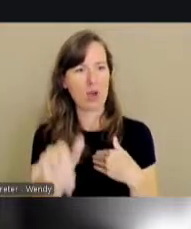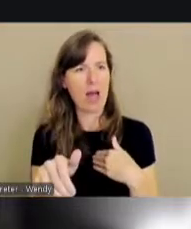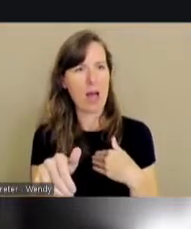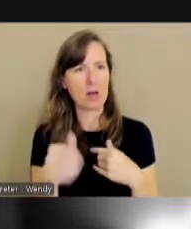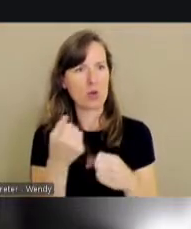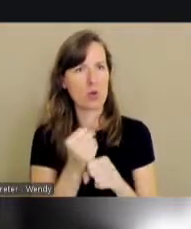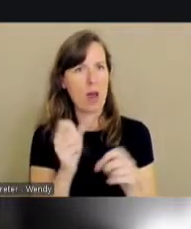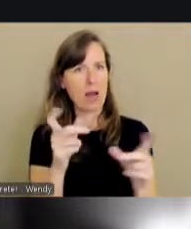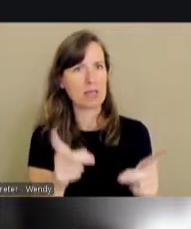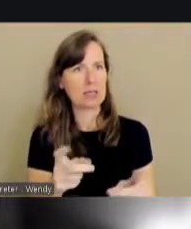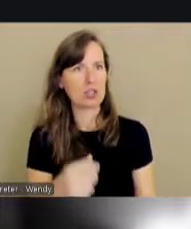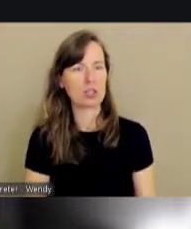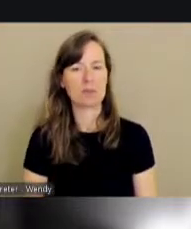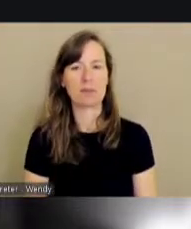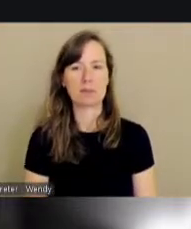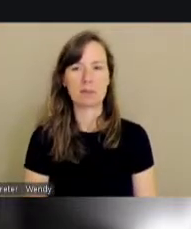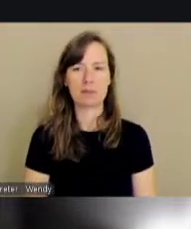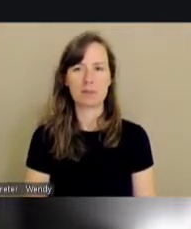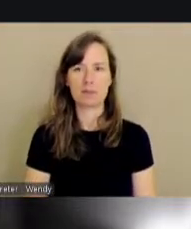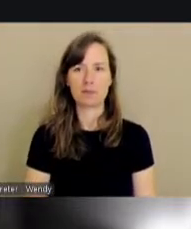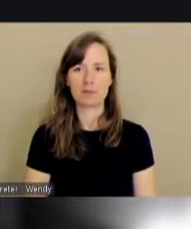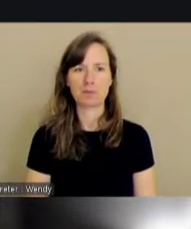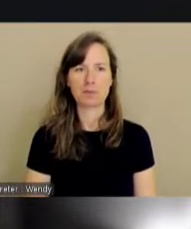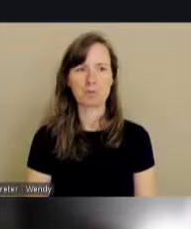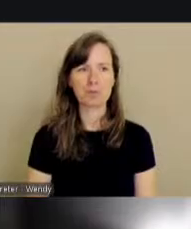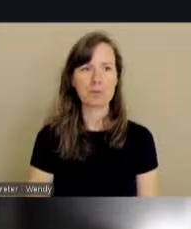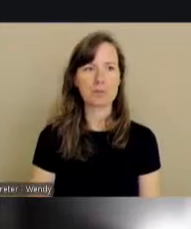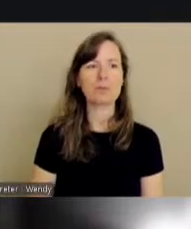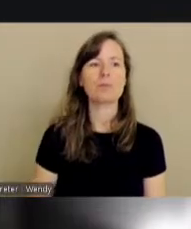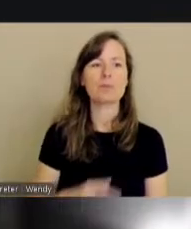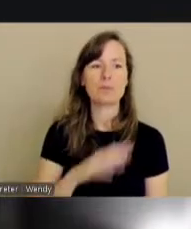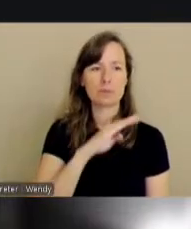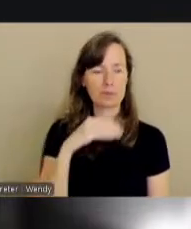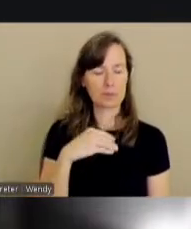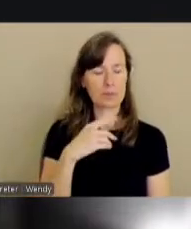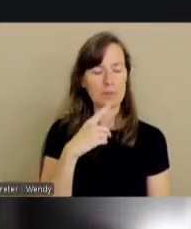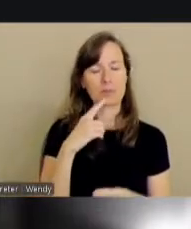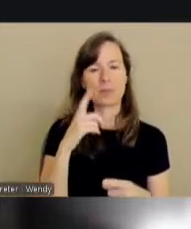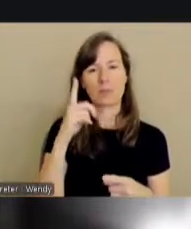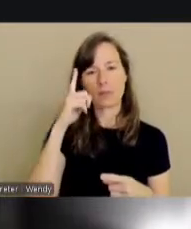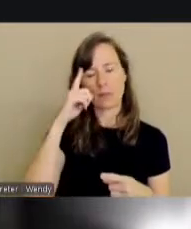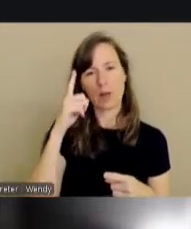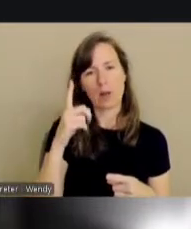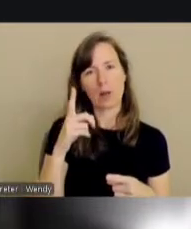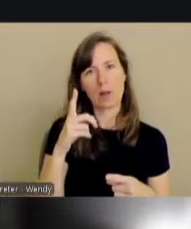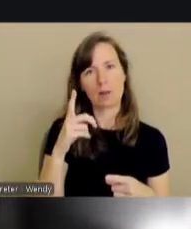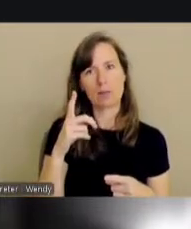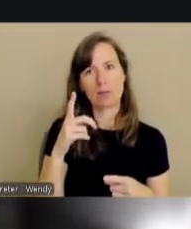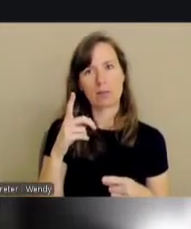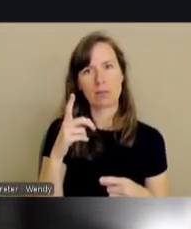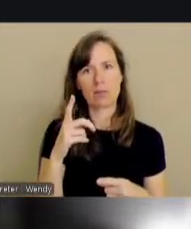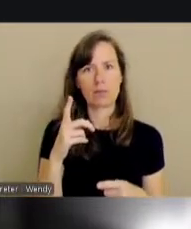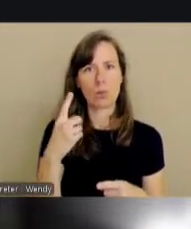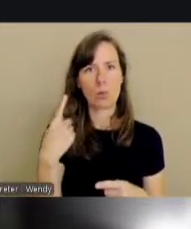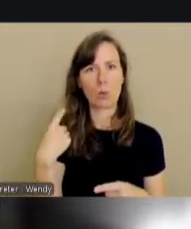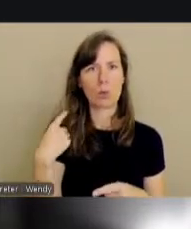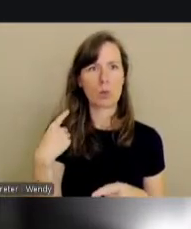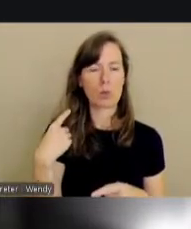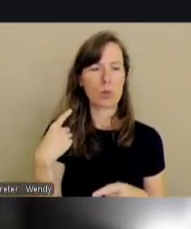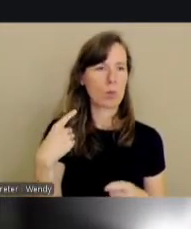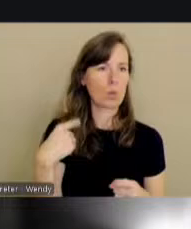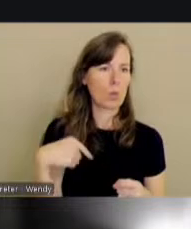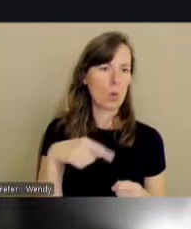make a decision? I think that what we are saying, which you don't have to agree